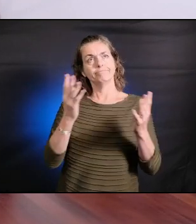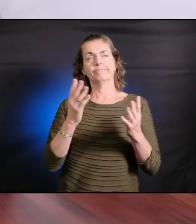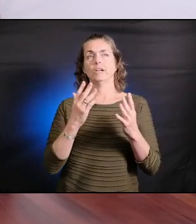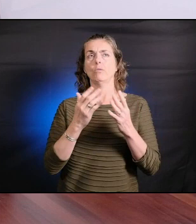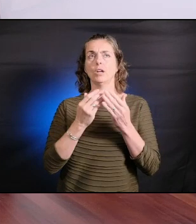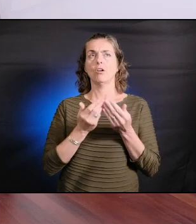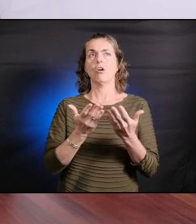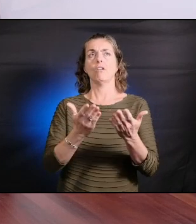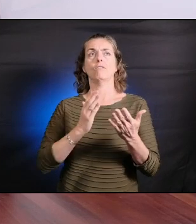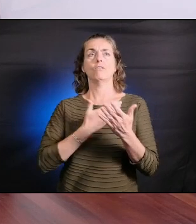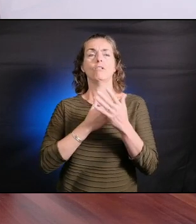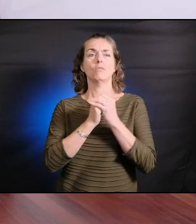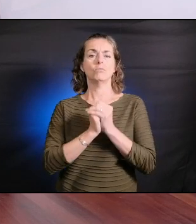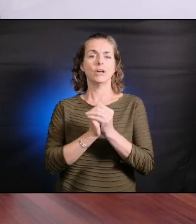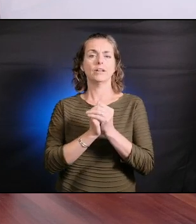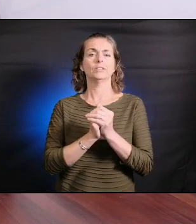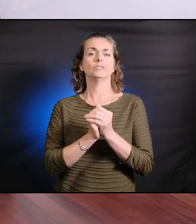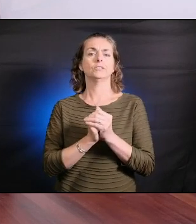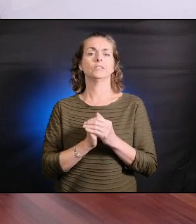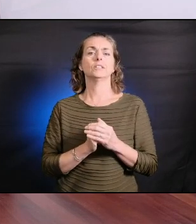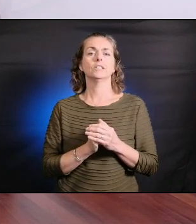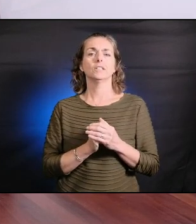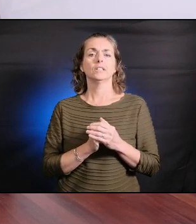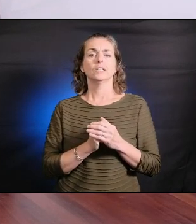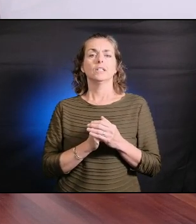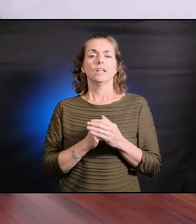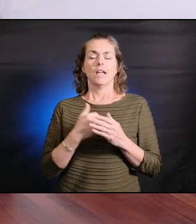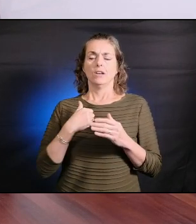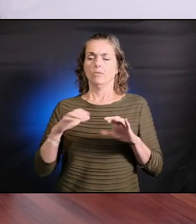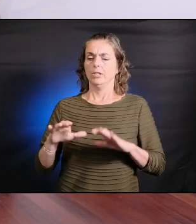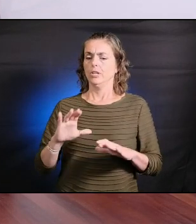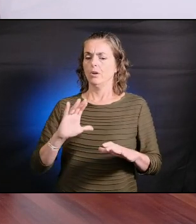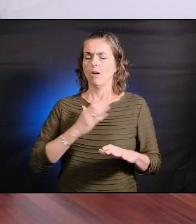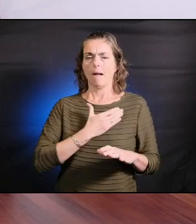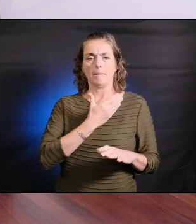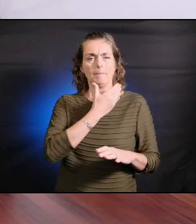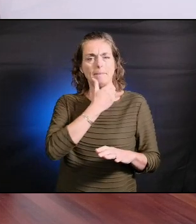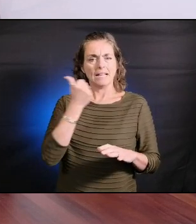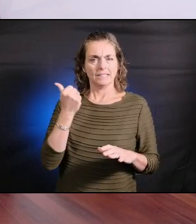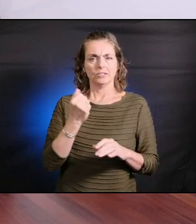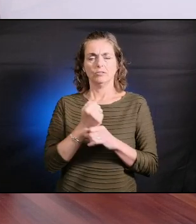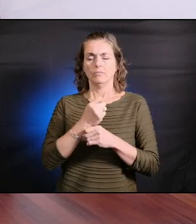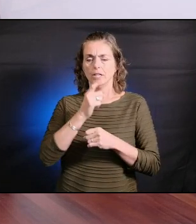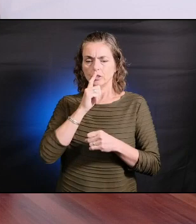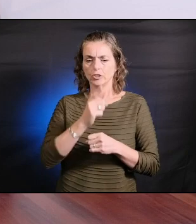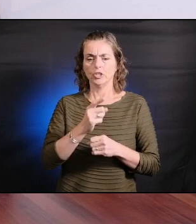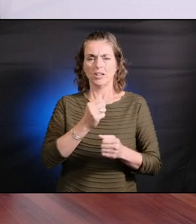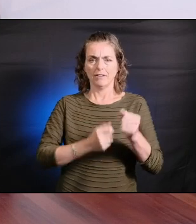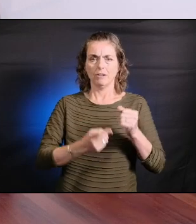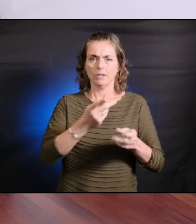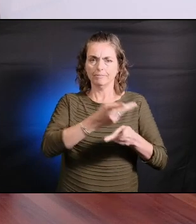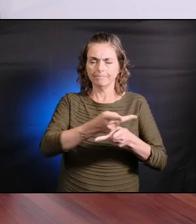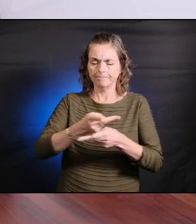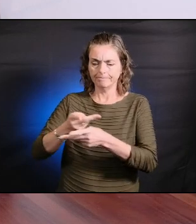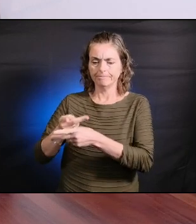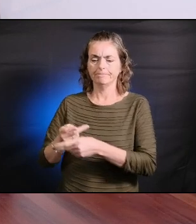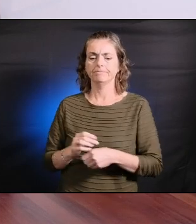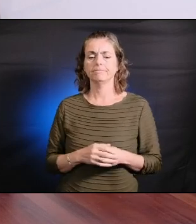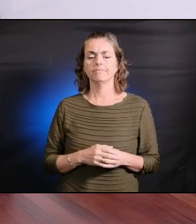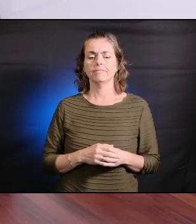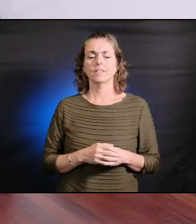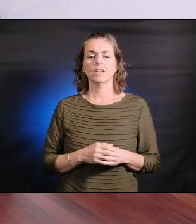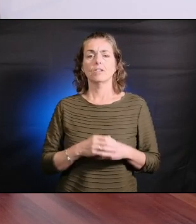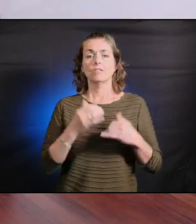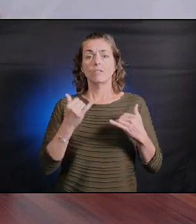hands at our hospital, where we're doing the utmost to make sure that they are okay. There is one patient